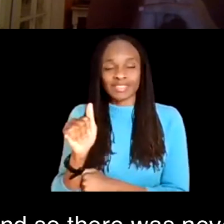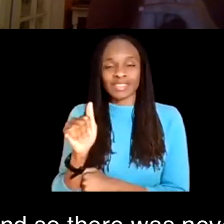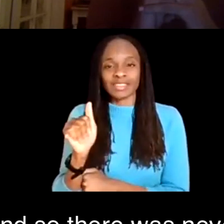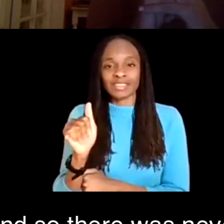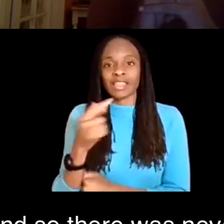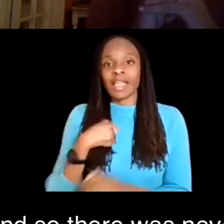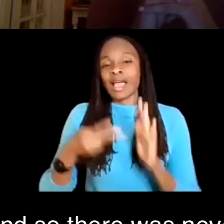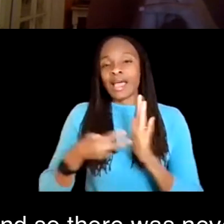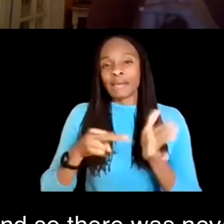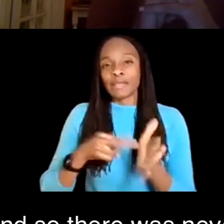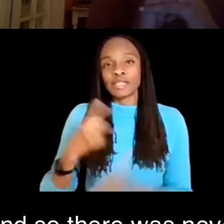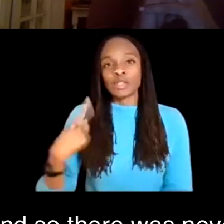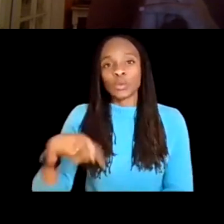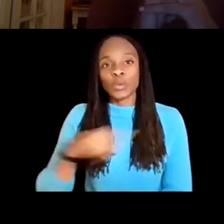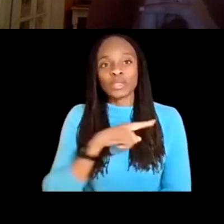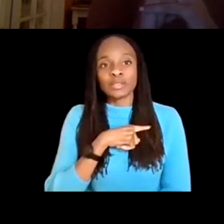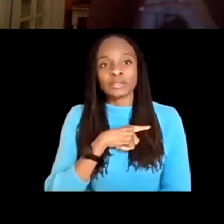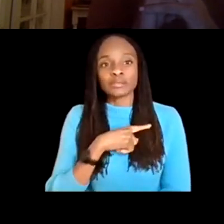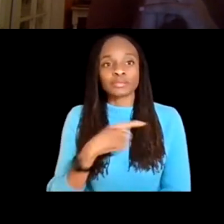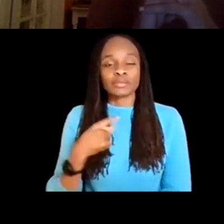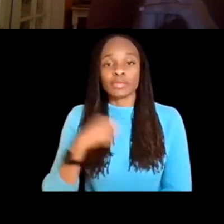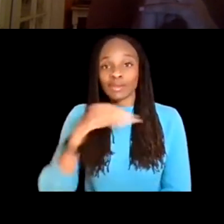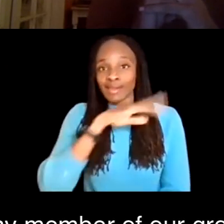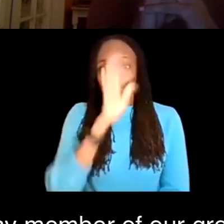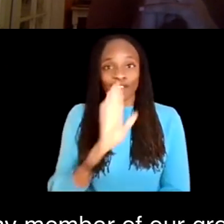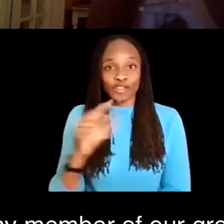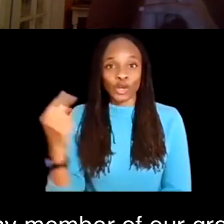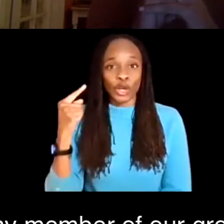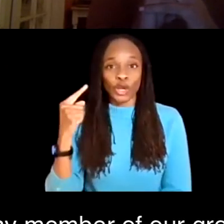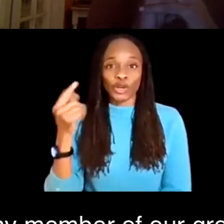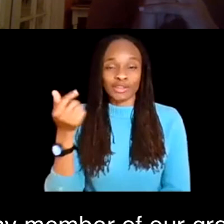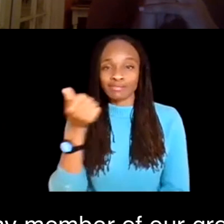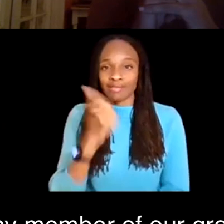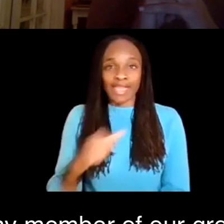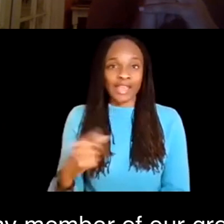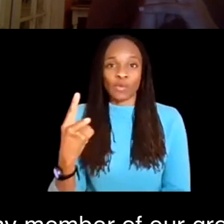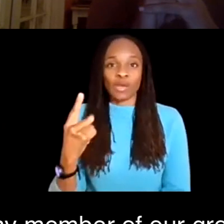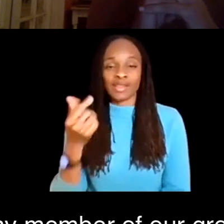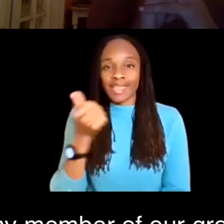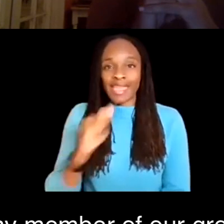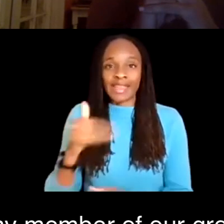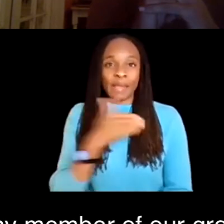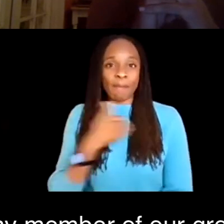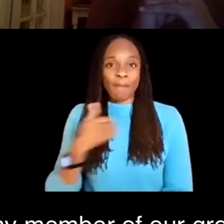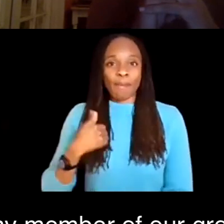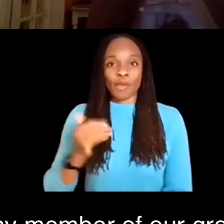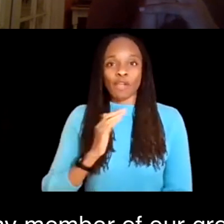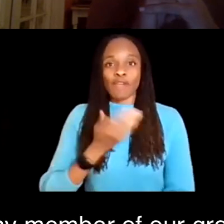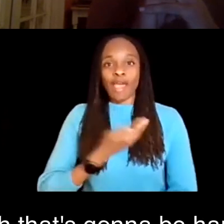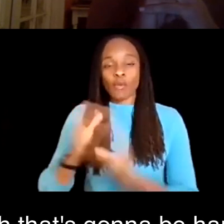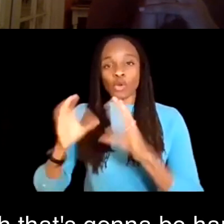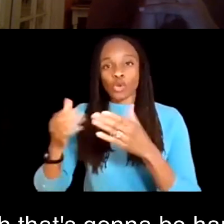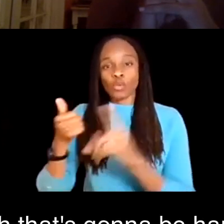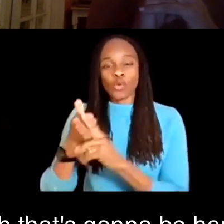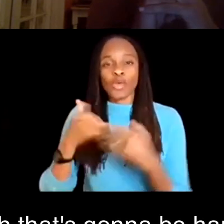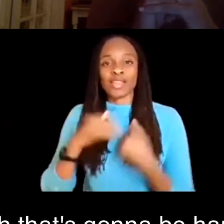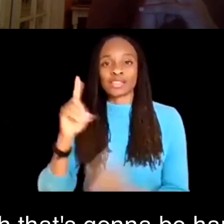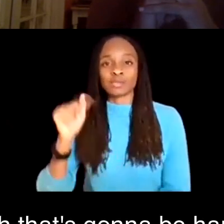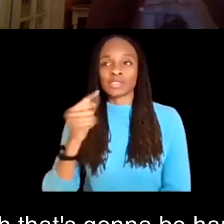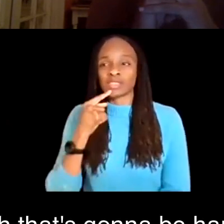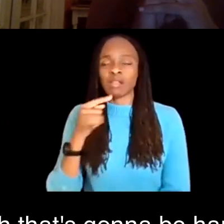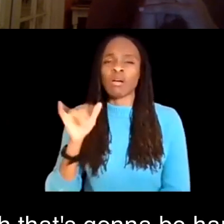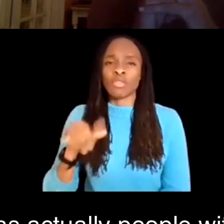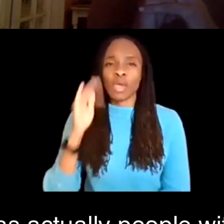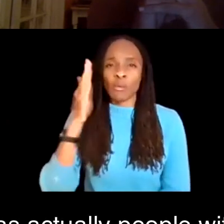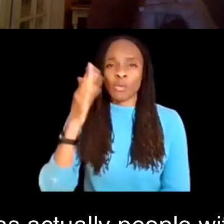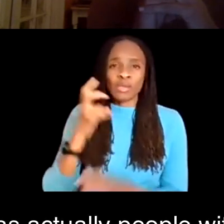we, you know, I never heard anyone, any member of our group who had a disability say, oh, that's going to be hard, I don't know if we